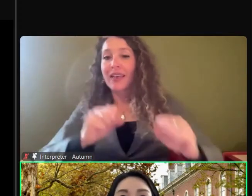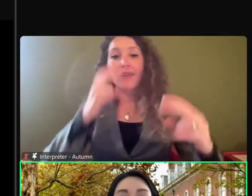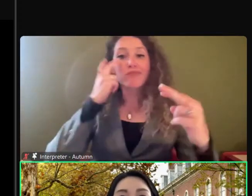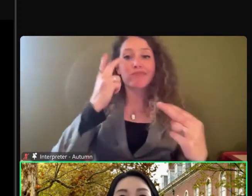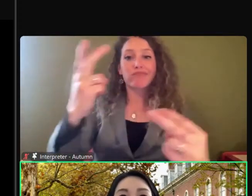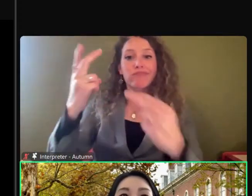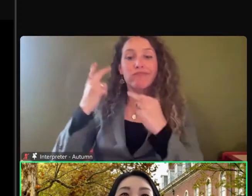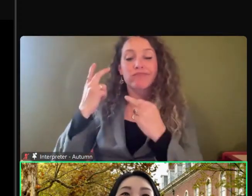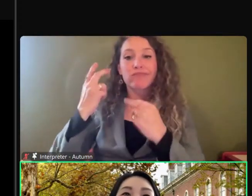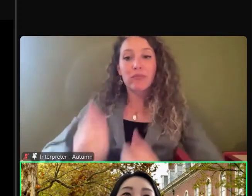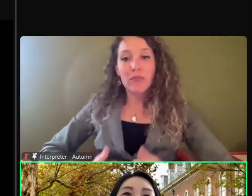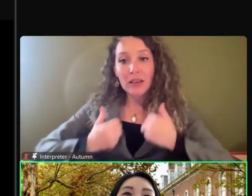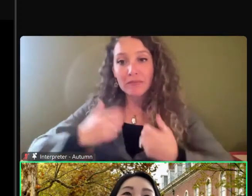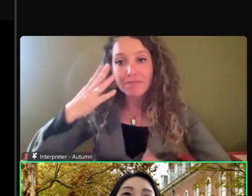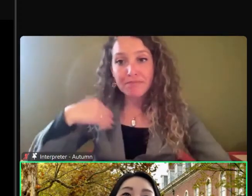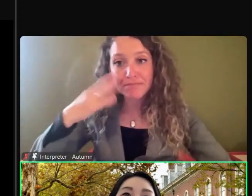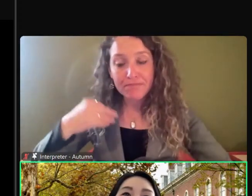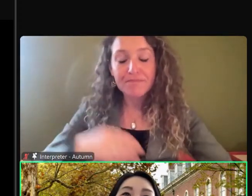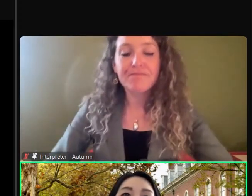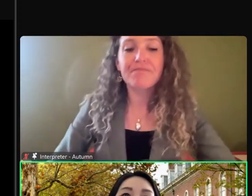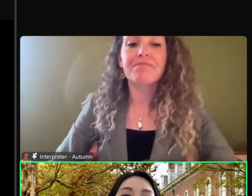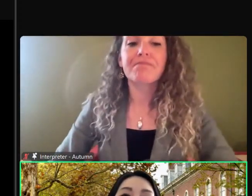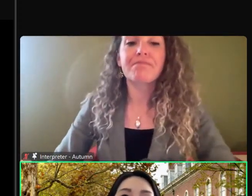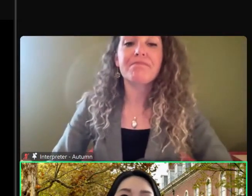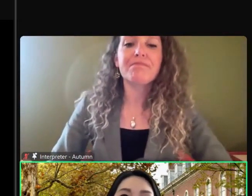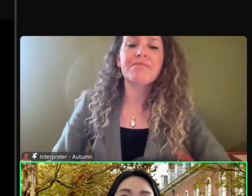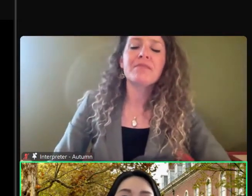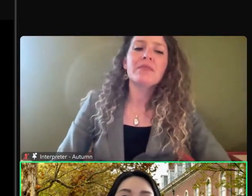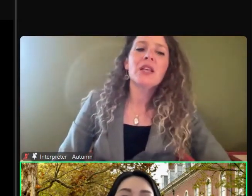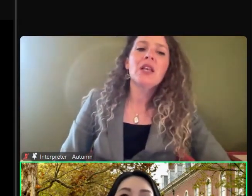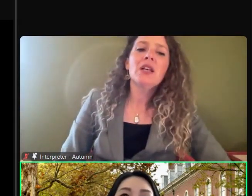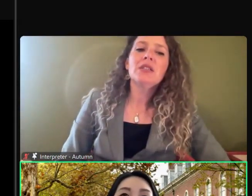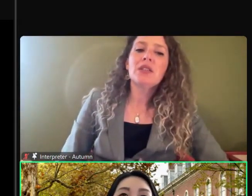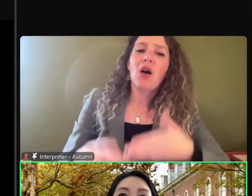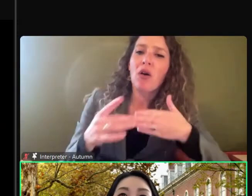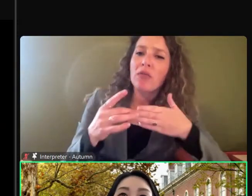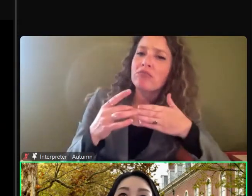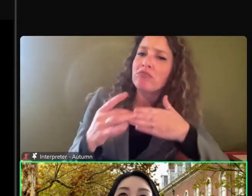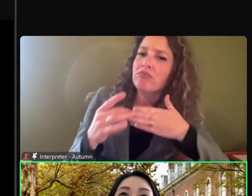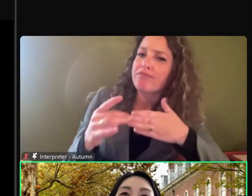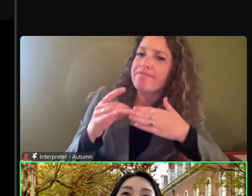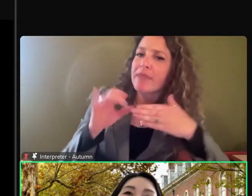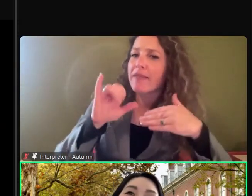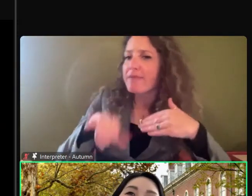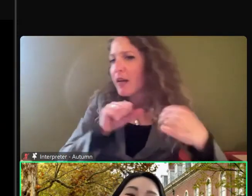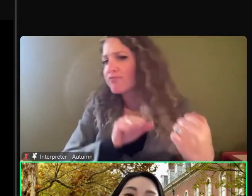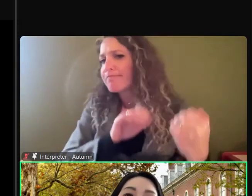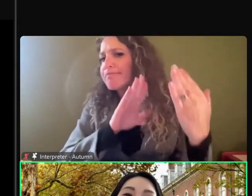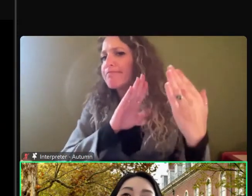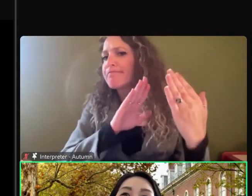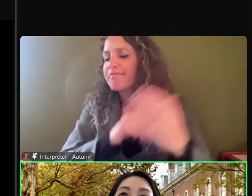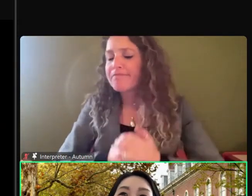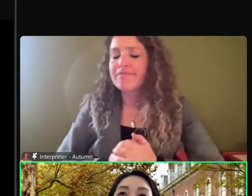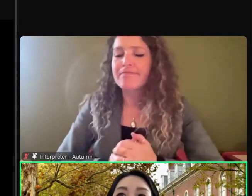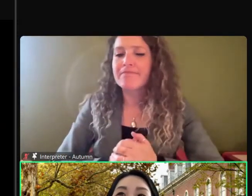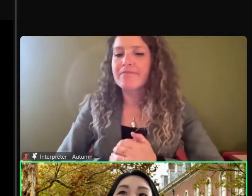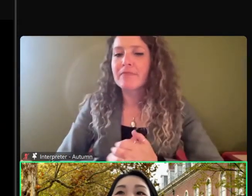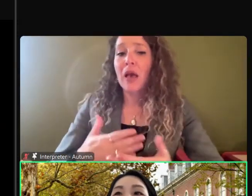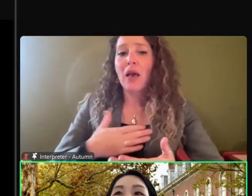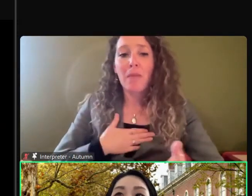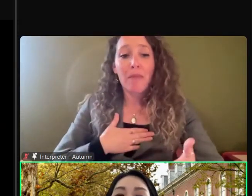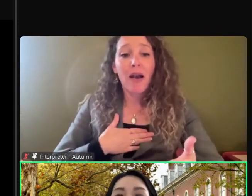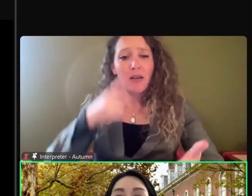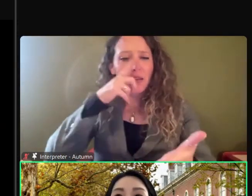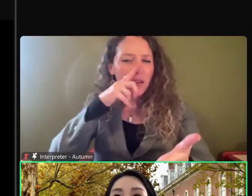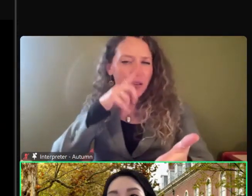experiences. Guided by this methodological approach, my research aims to address real